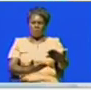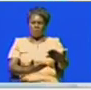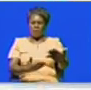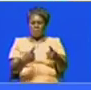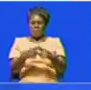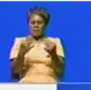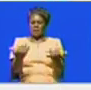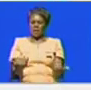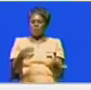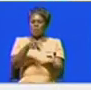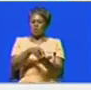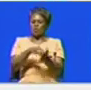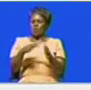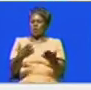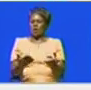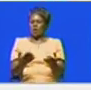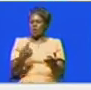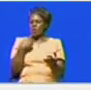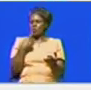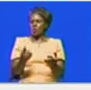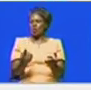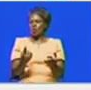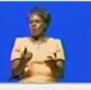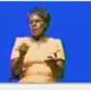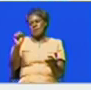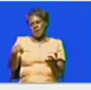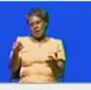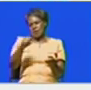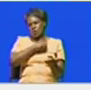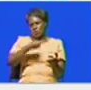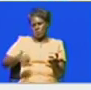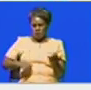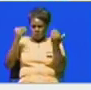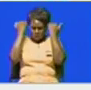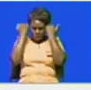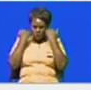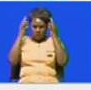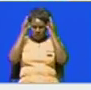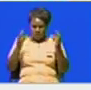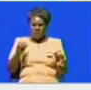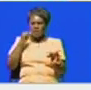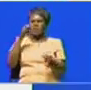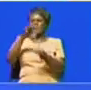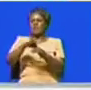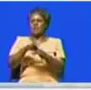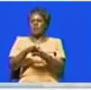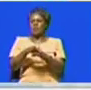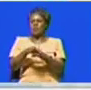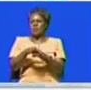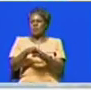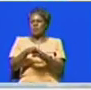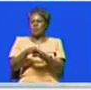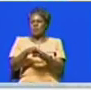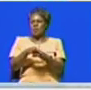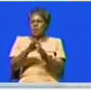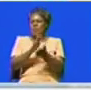But now we're in a position where we are being told that, yes, the Supreme Court decided that we'll have fresh elections. So we'll have fresh elections